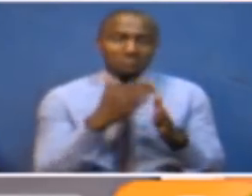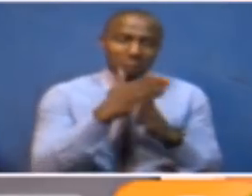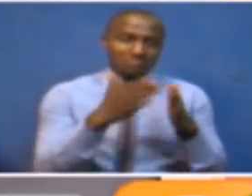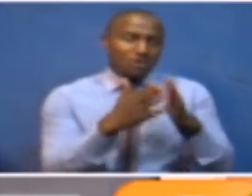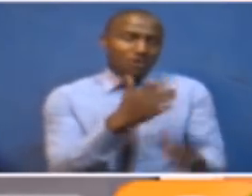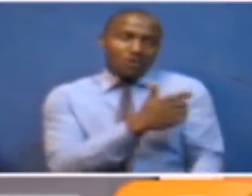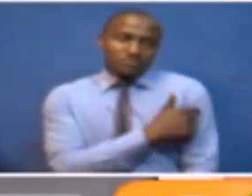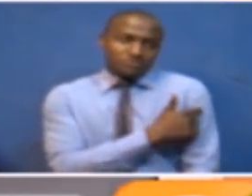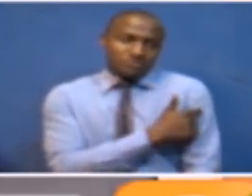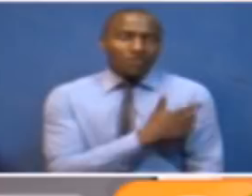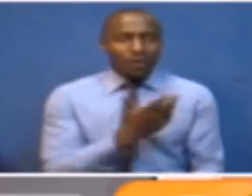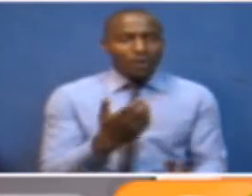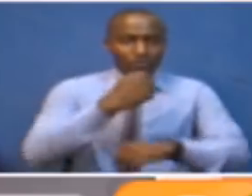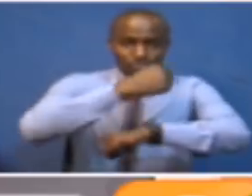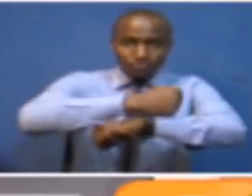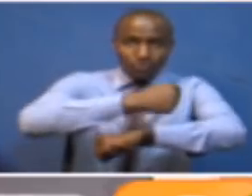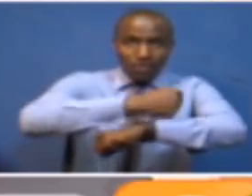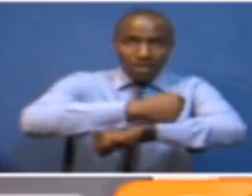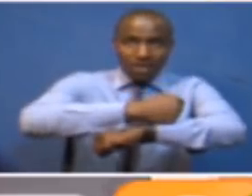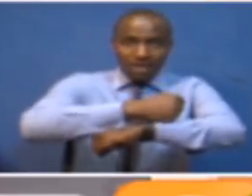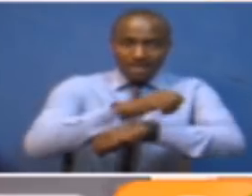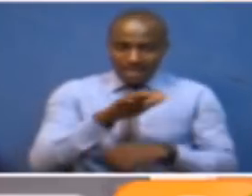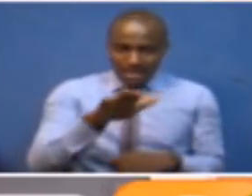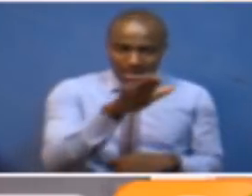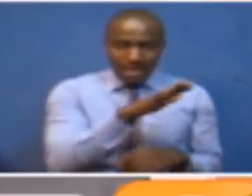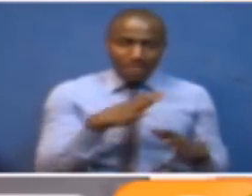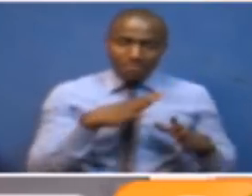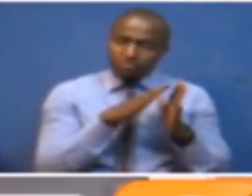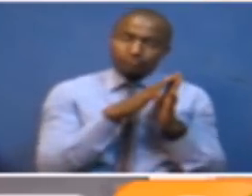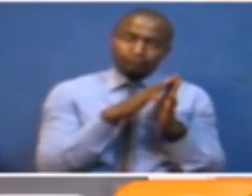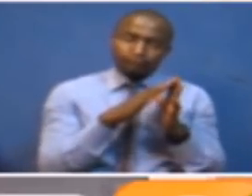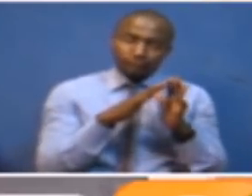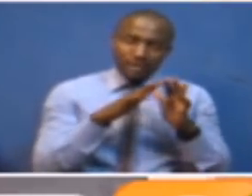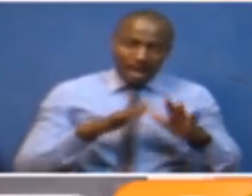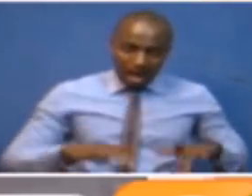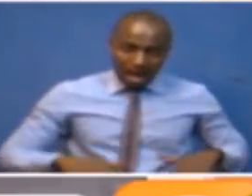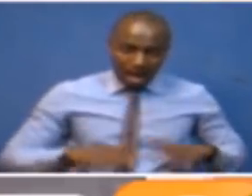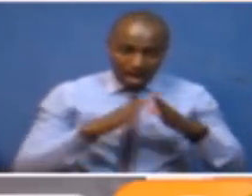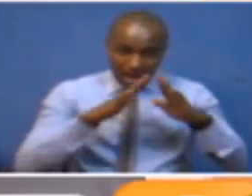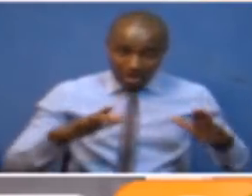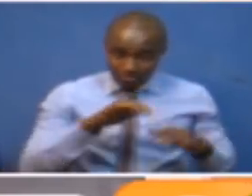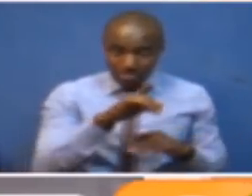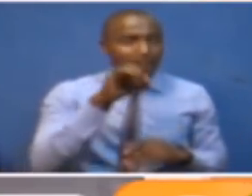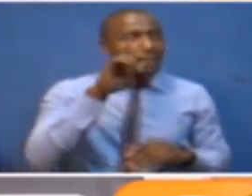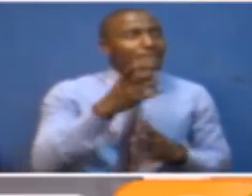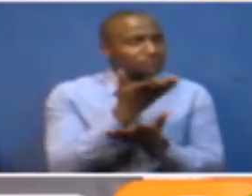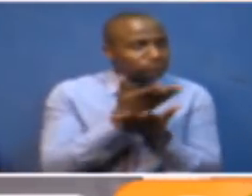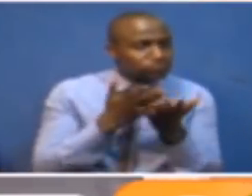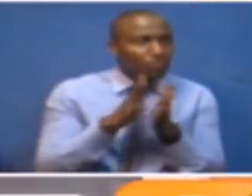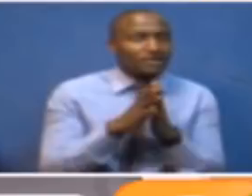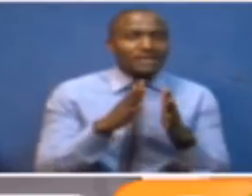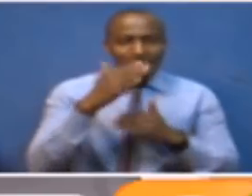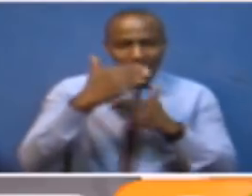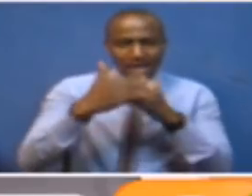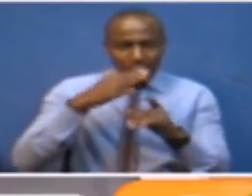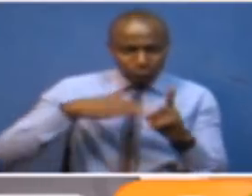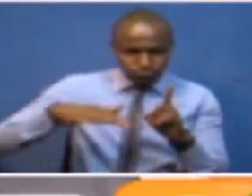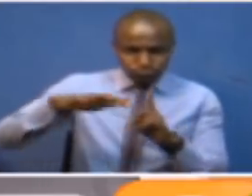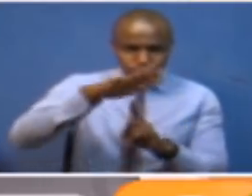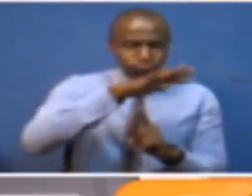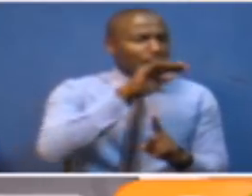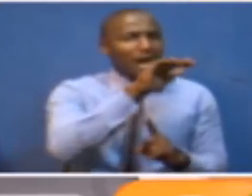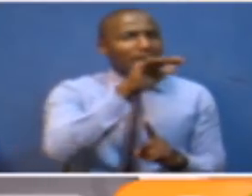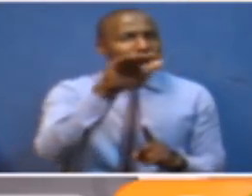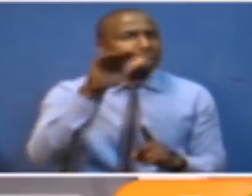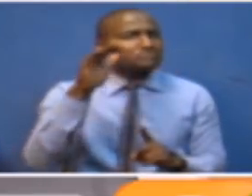or a school in what is classified as a residential area. You need to speak to those who neighbor your property on the proposed site